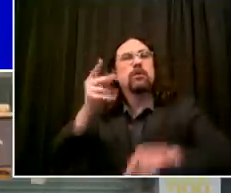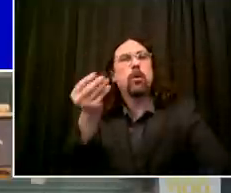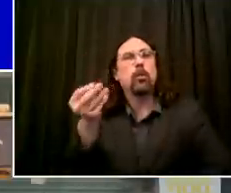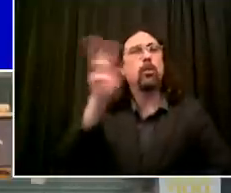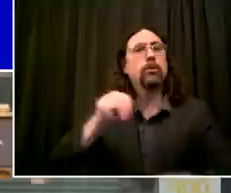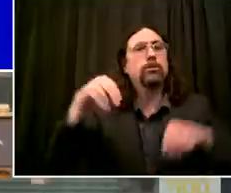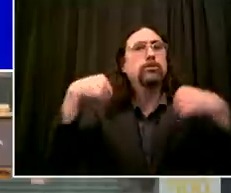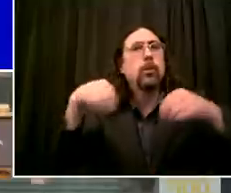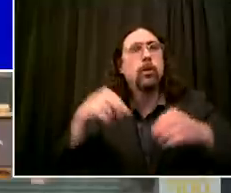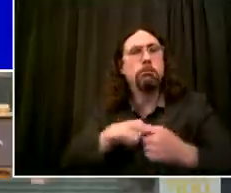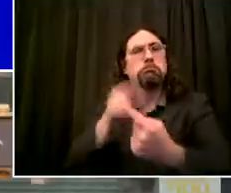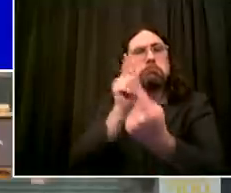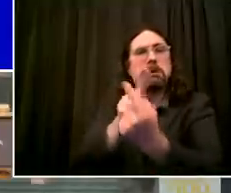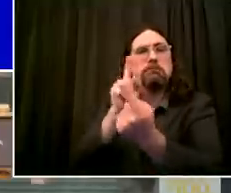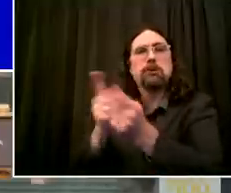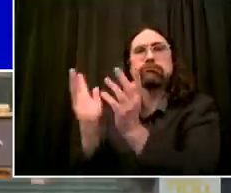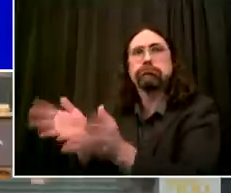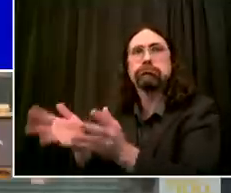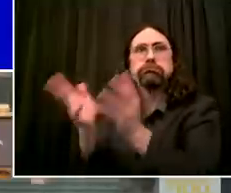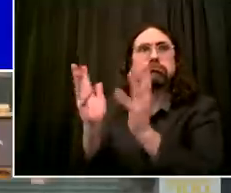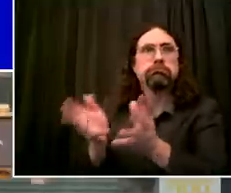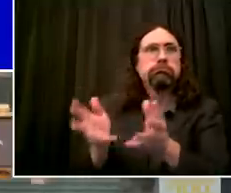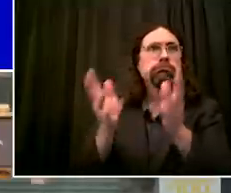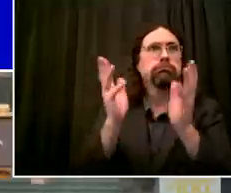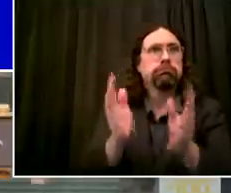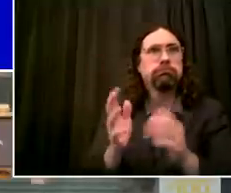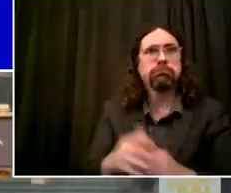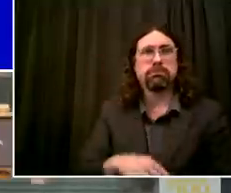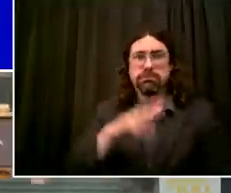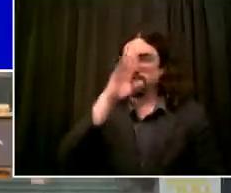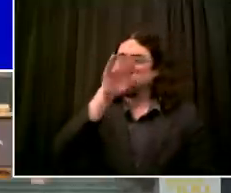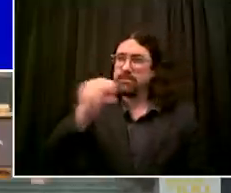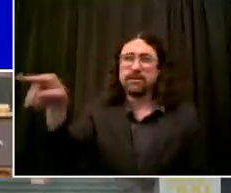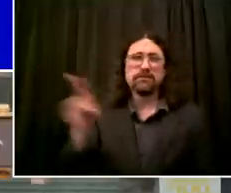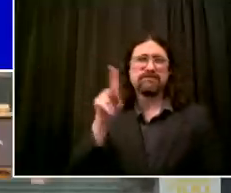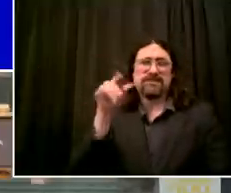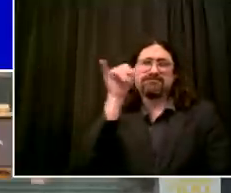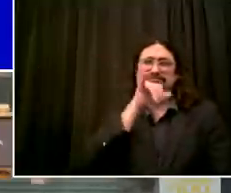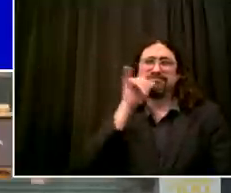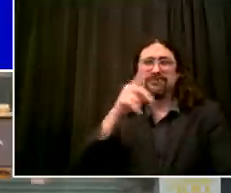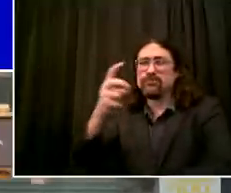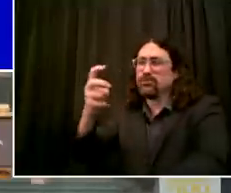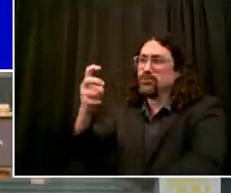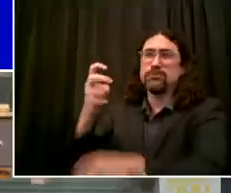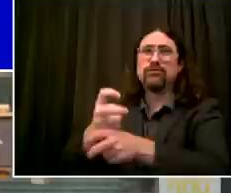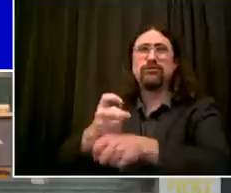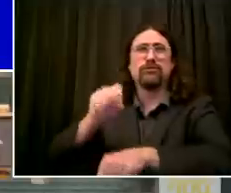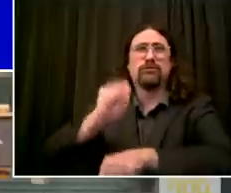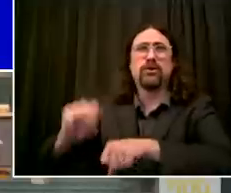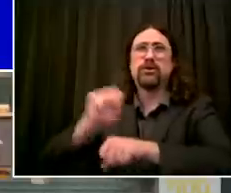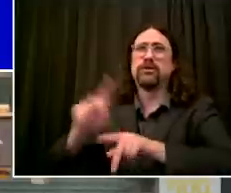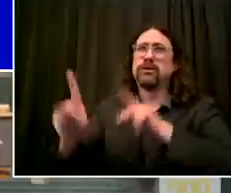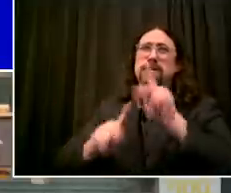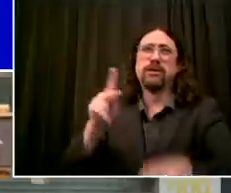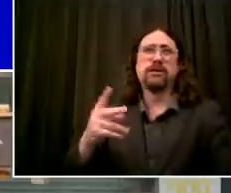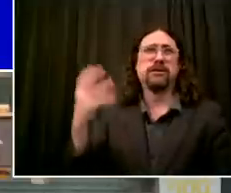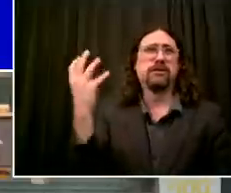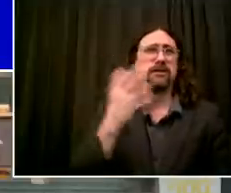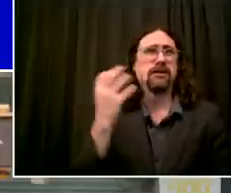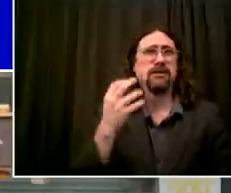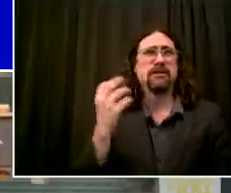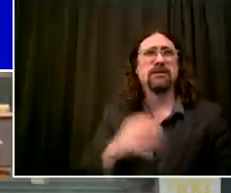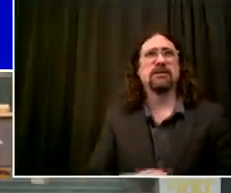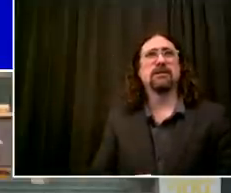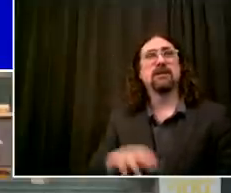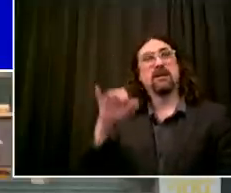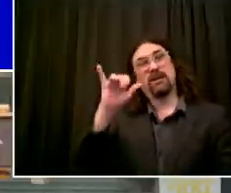People epitomize the heart and soul of New York City. It's a primarily Latino community. Some people own stores